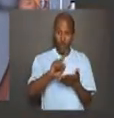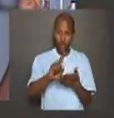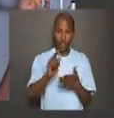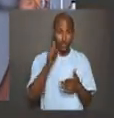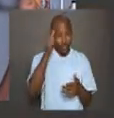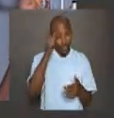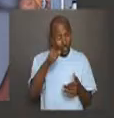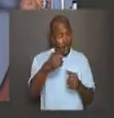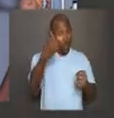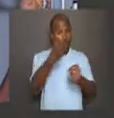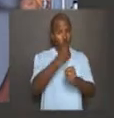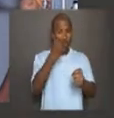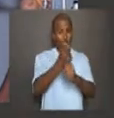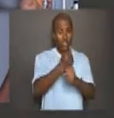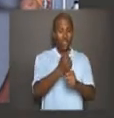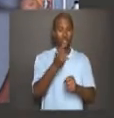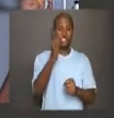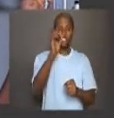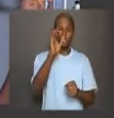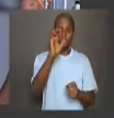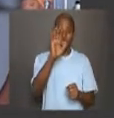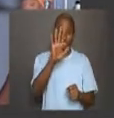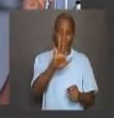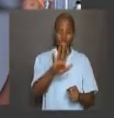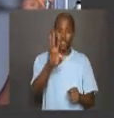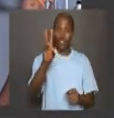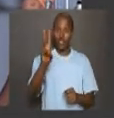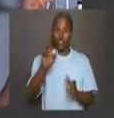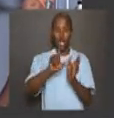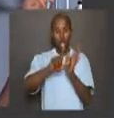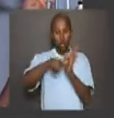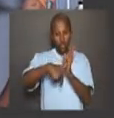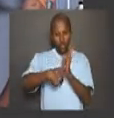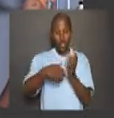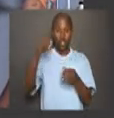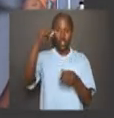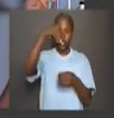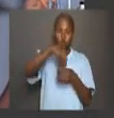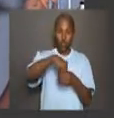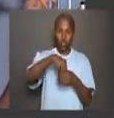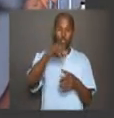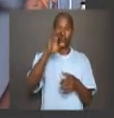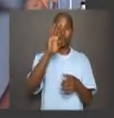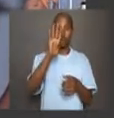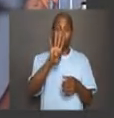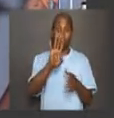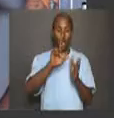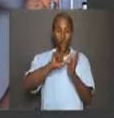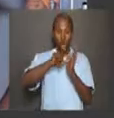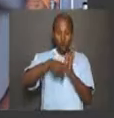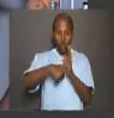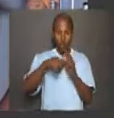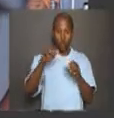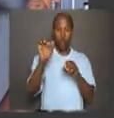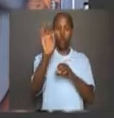he worked 56 hours, including 4 hours on a